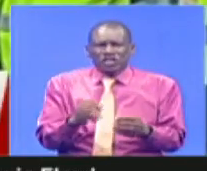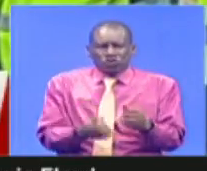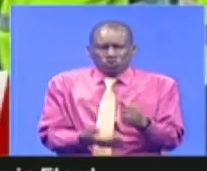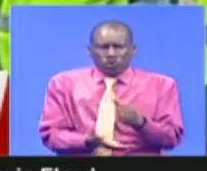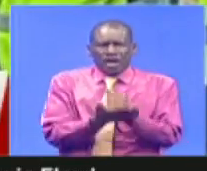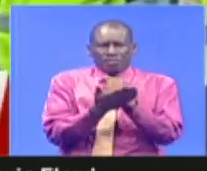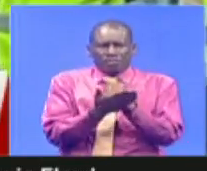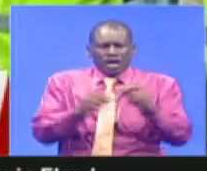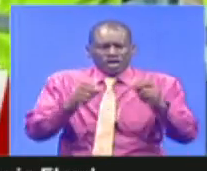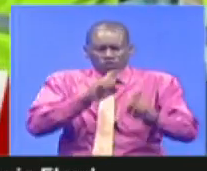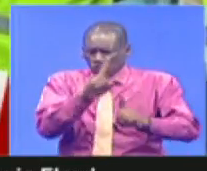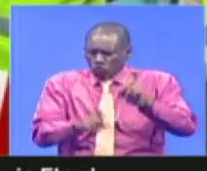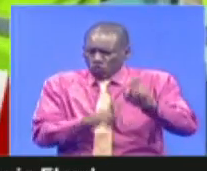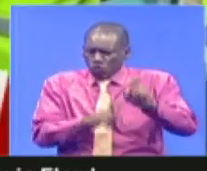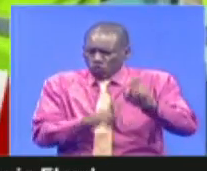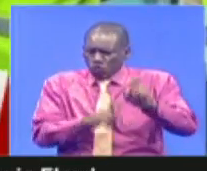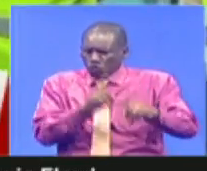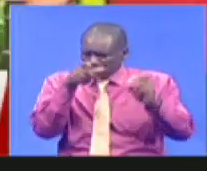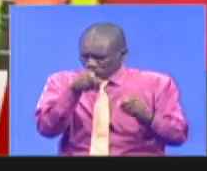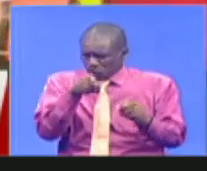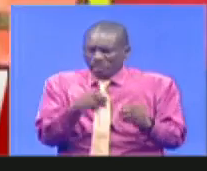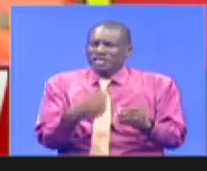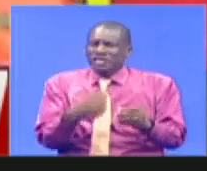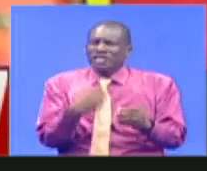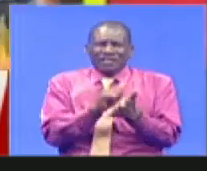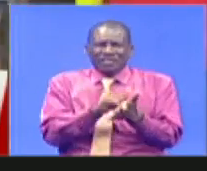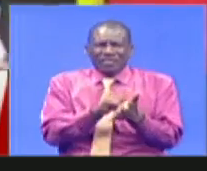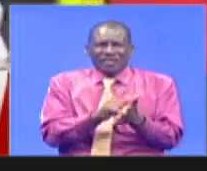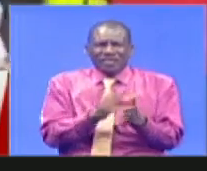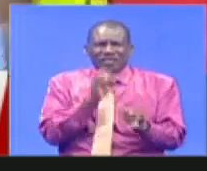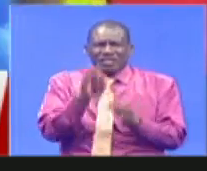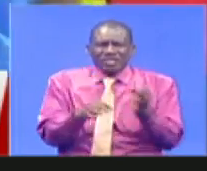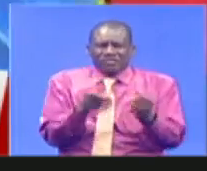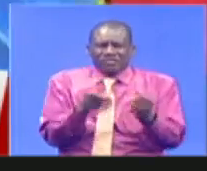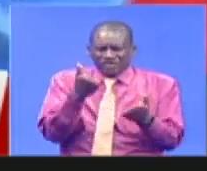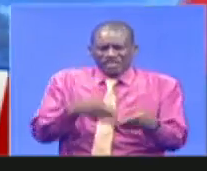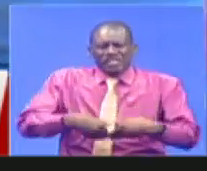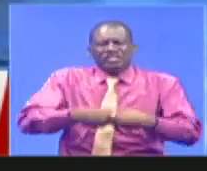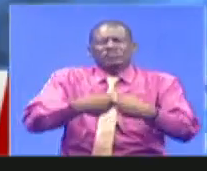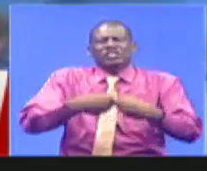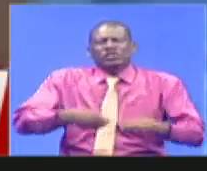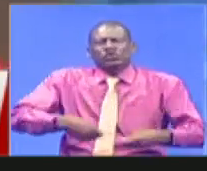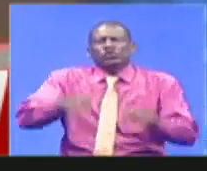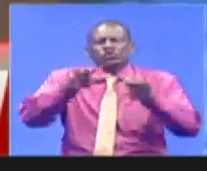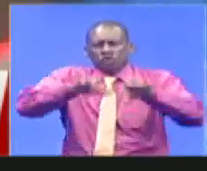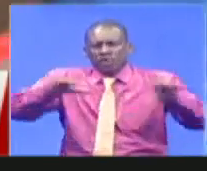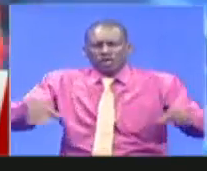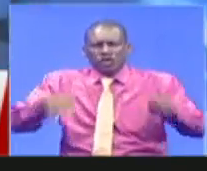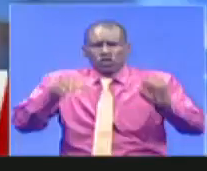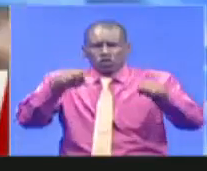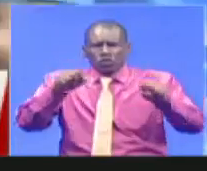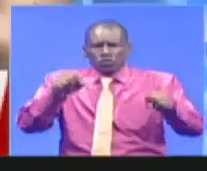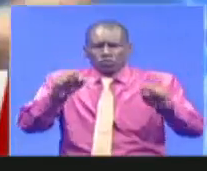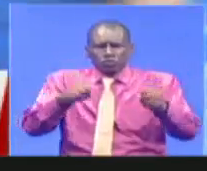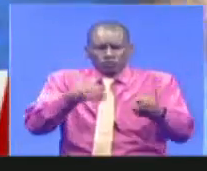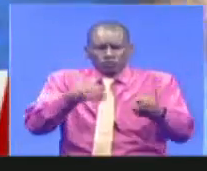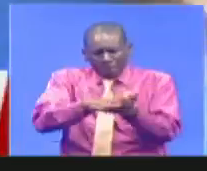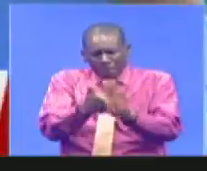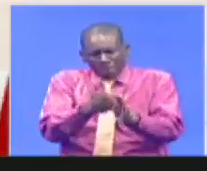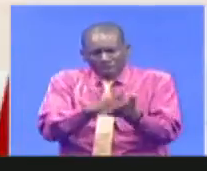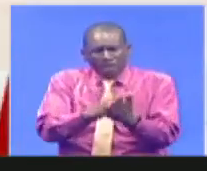and interrogate the matter, maintaining that if the consignment is released to the market, then it might be repackaged to conceal